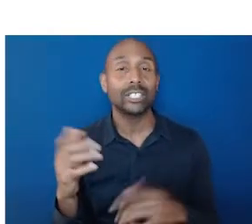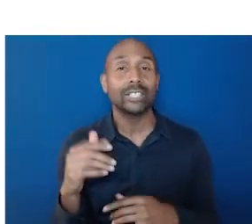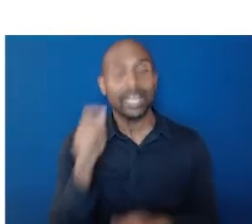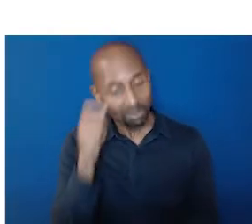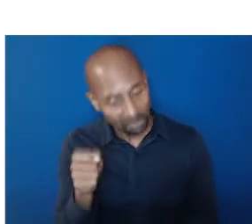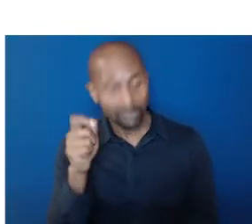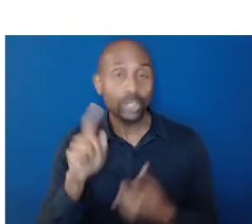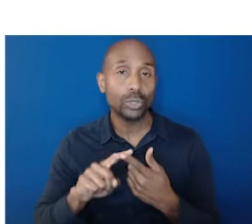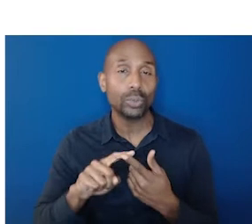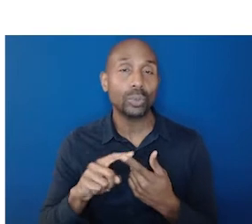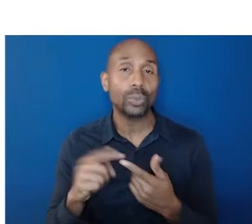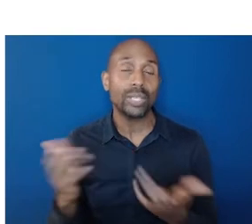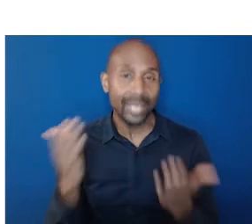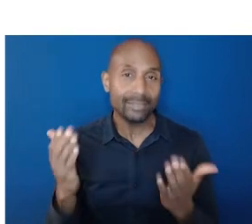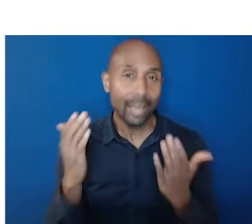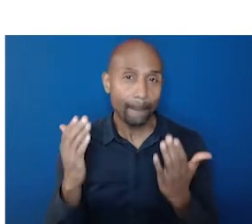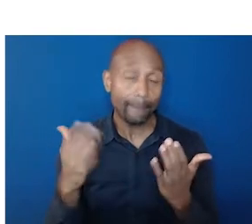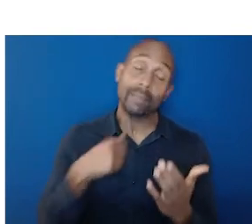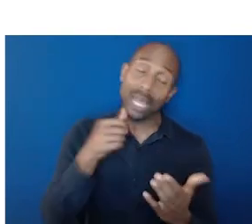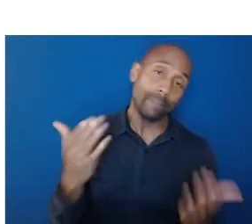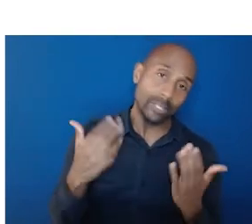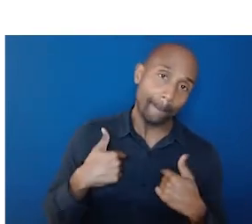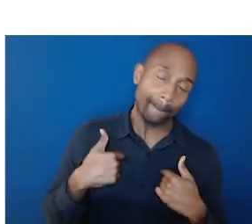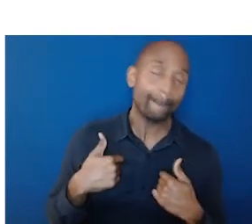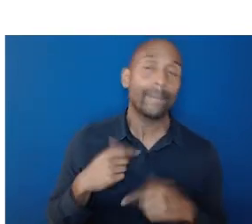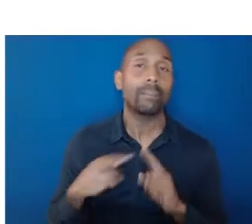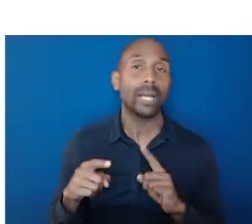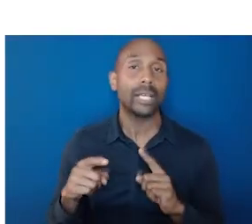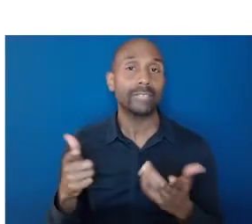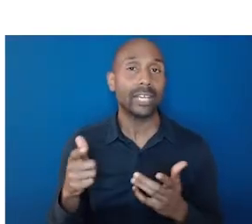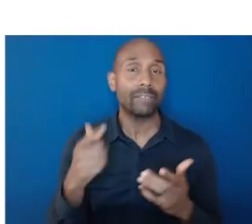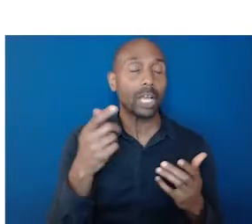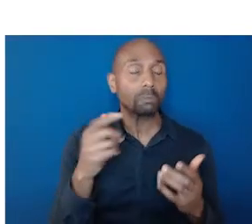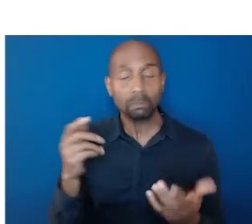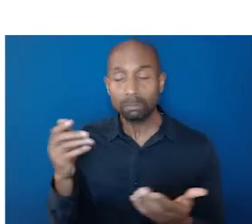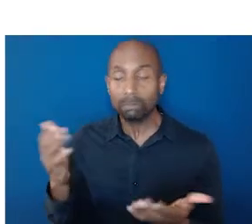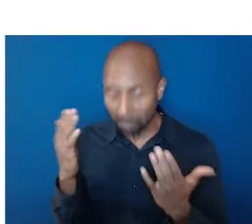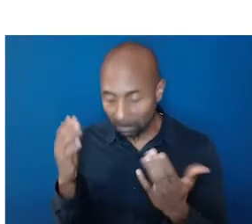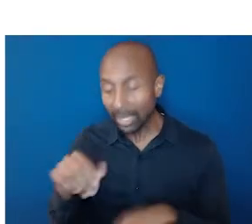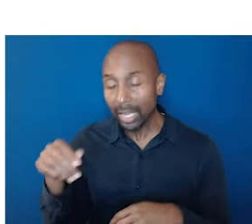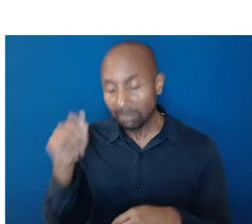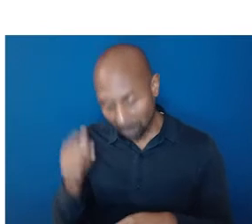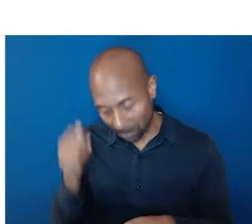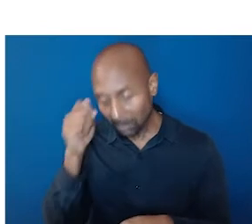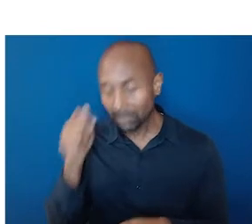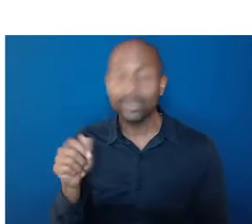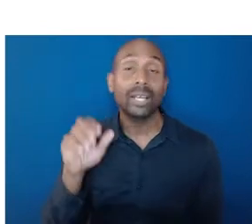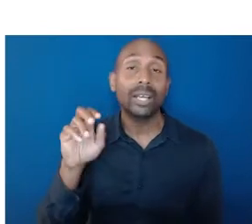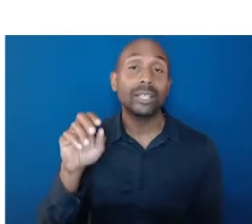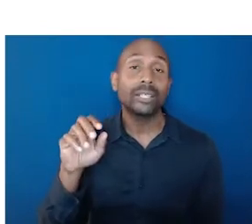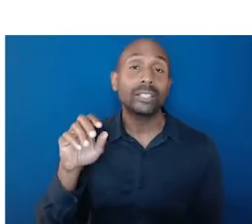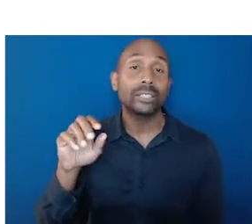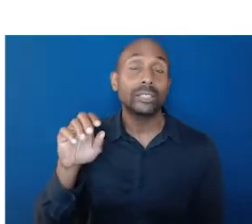Islam. Even though I'm not a Muslim, this tradition, as I have